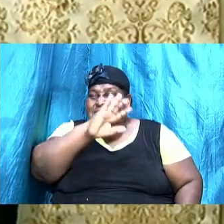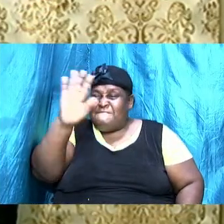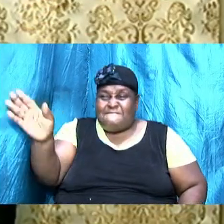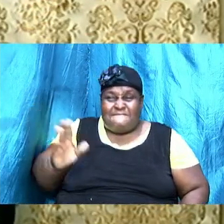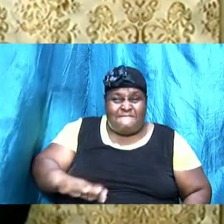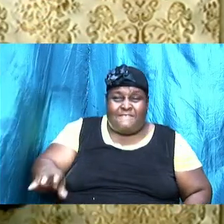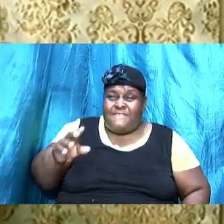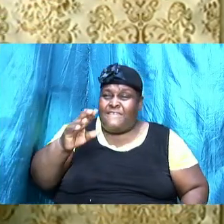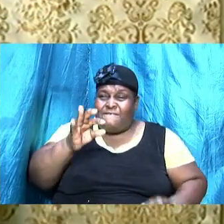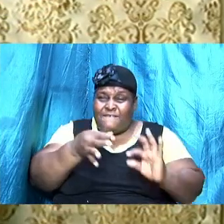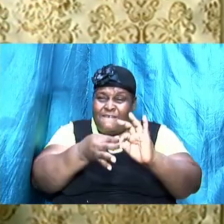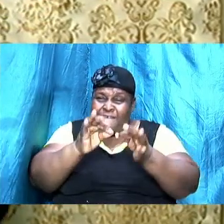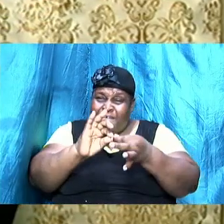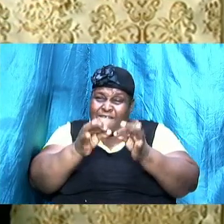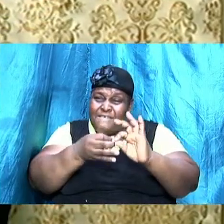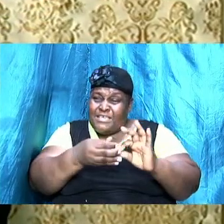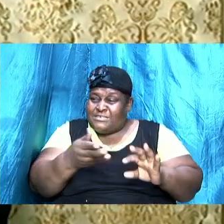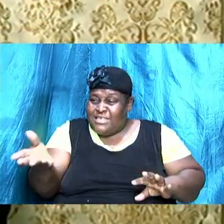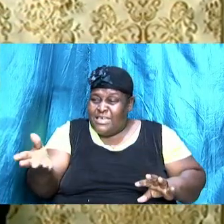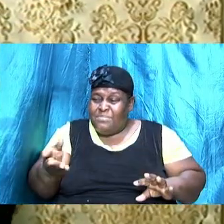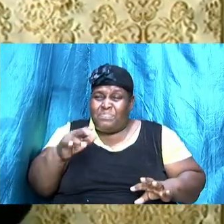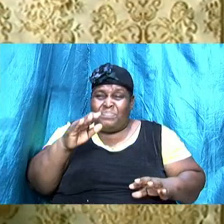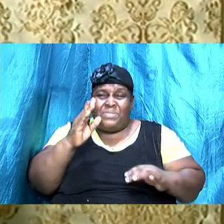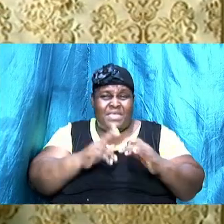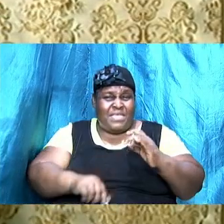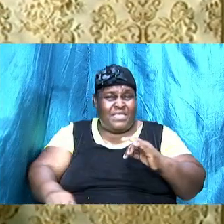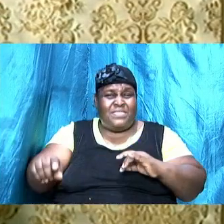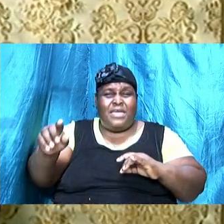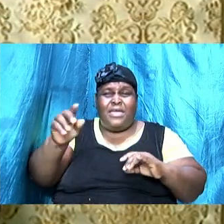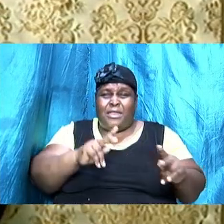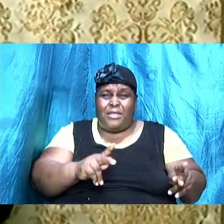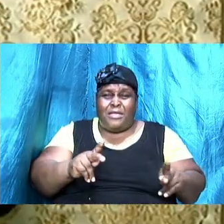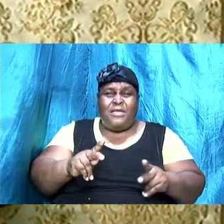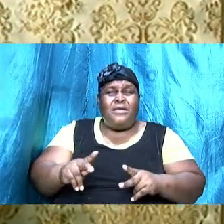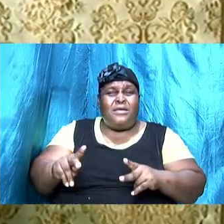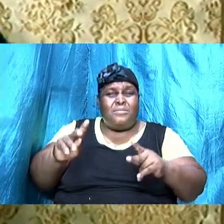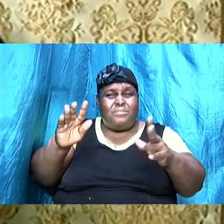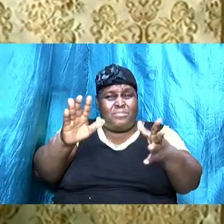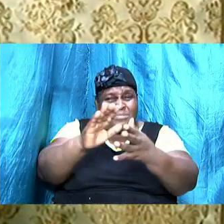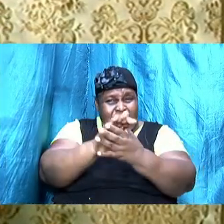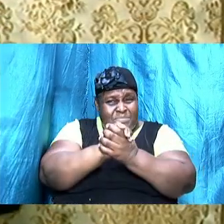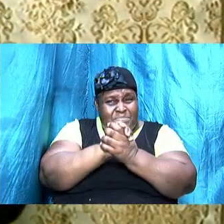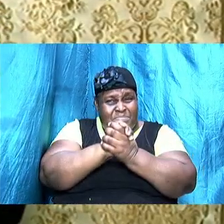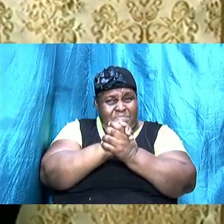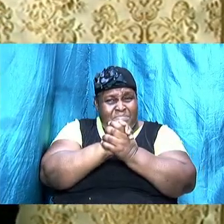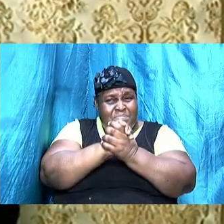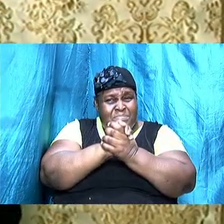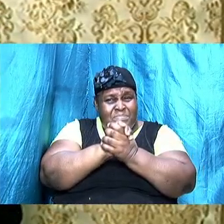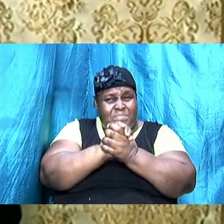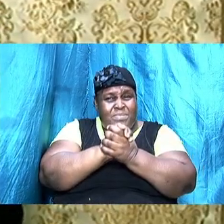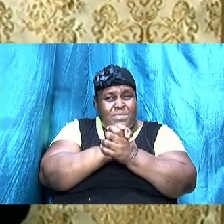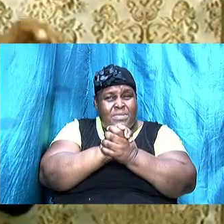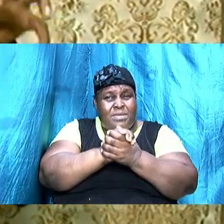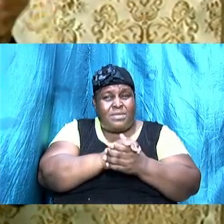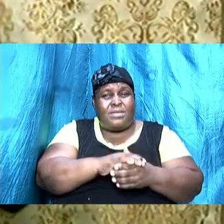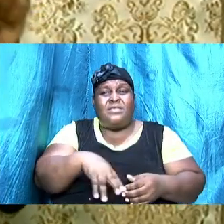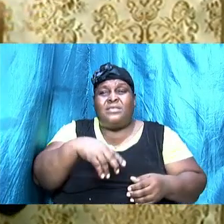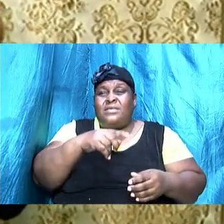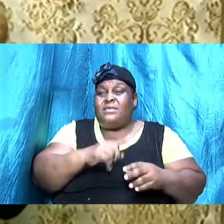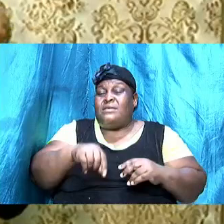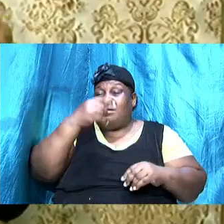them and then put us together. He put us together knowing very well